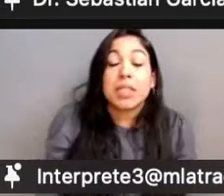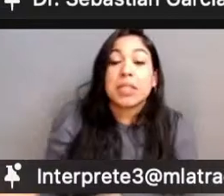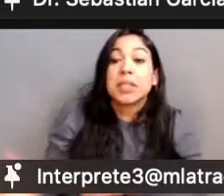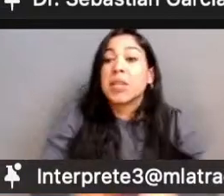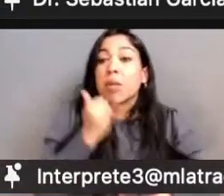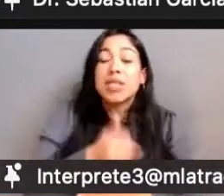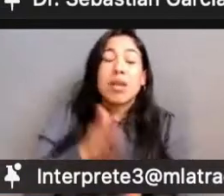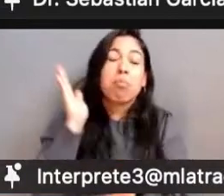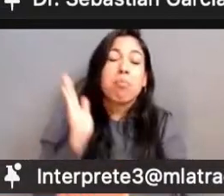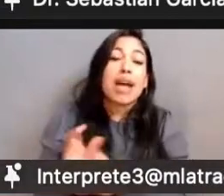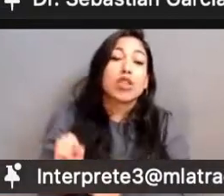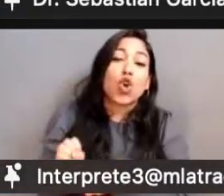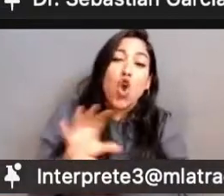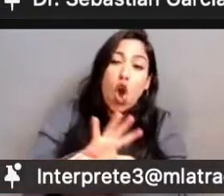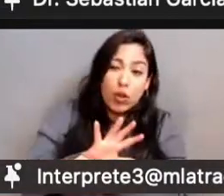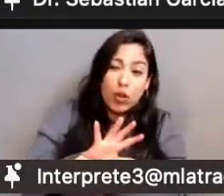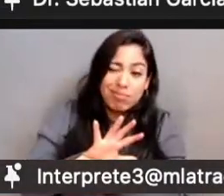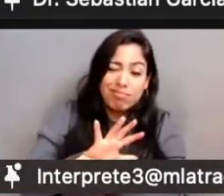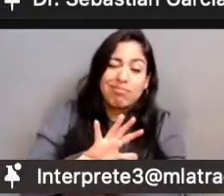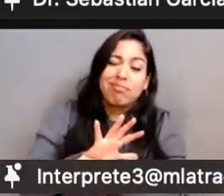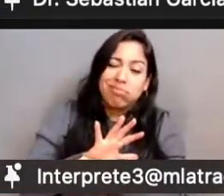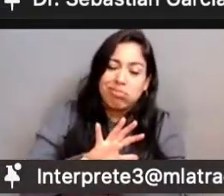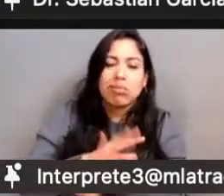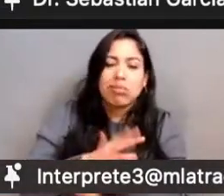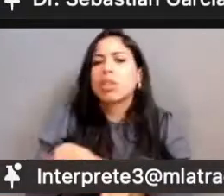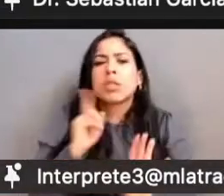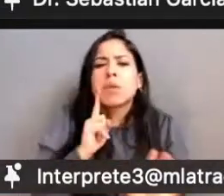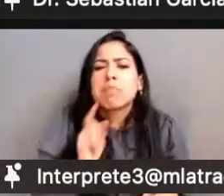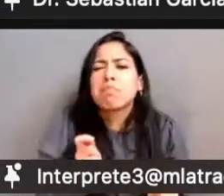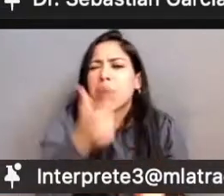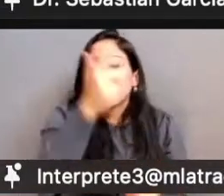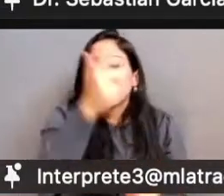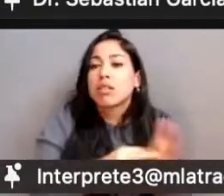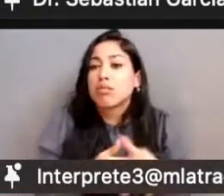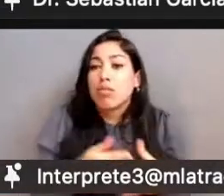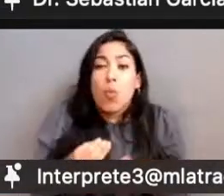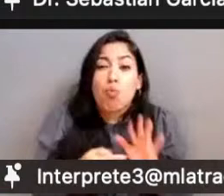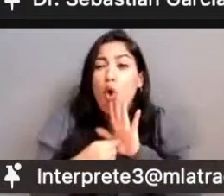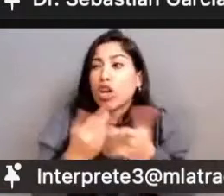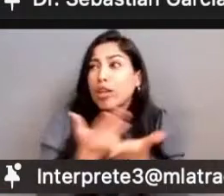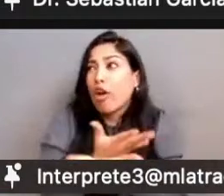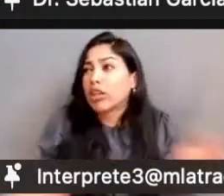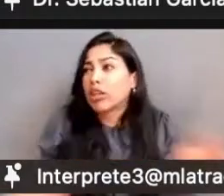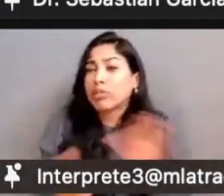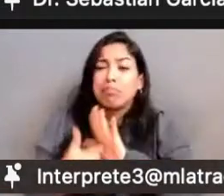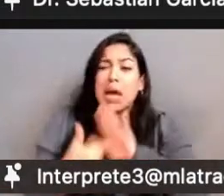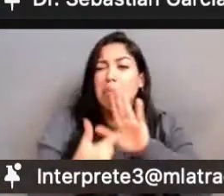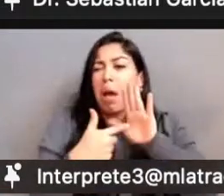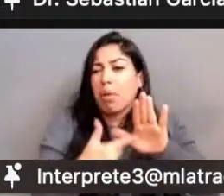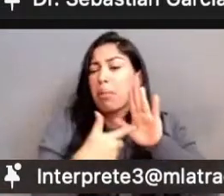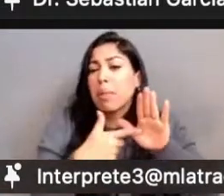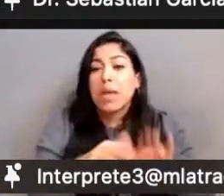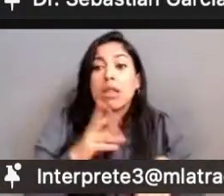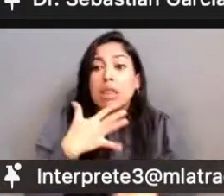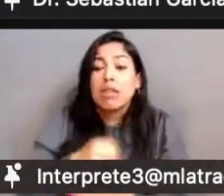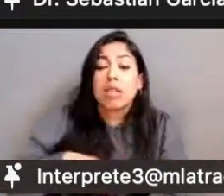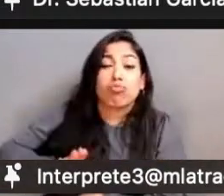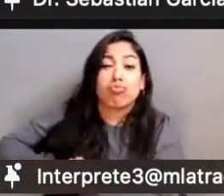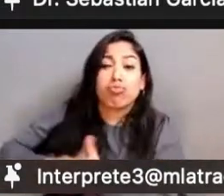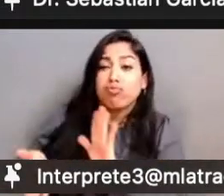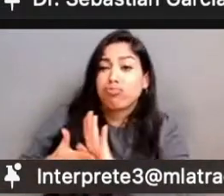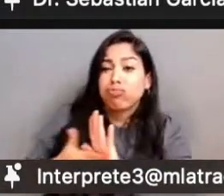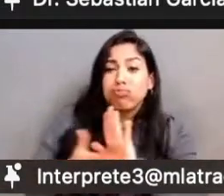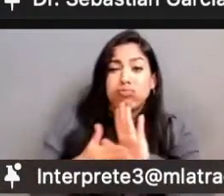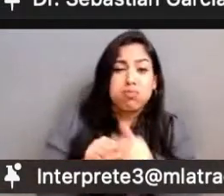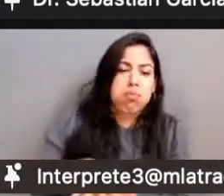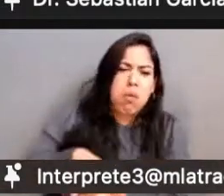COVID, here only to show as a potpourri. Fortunately, we have generated